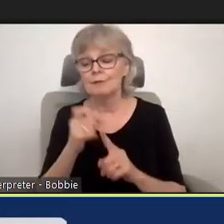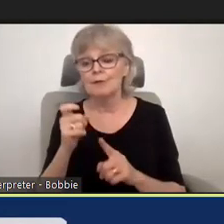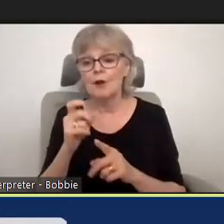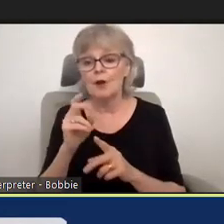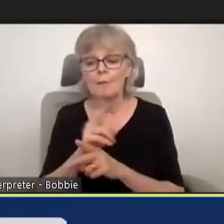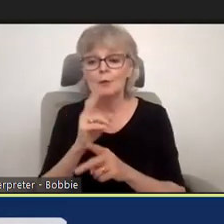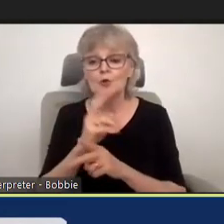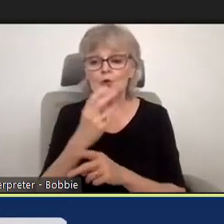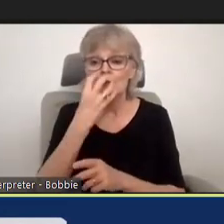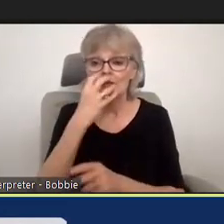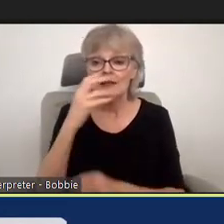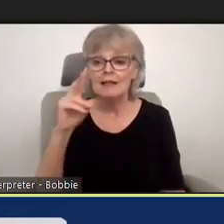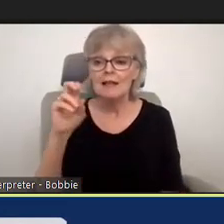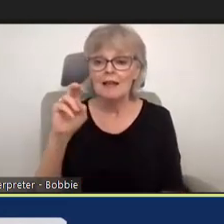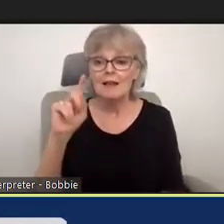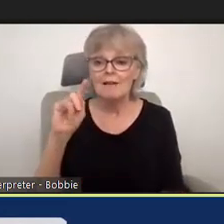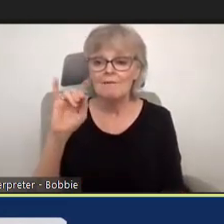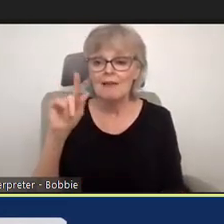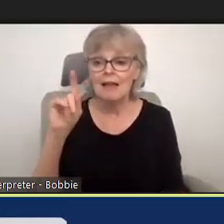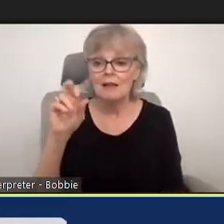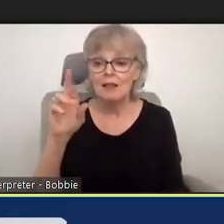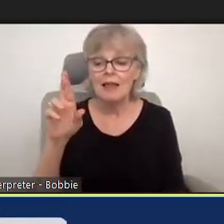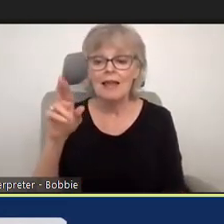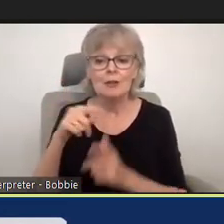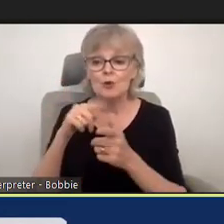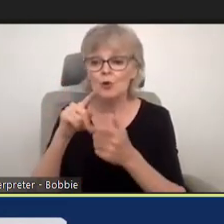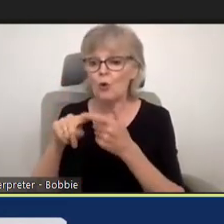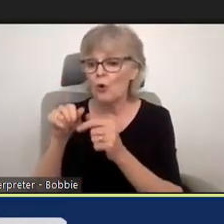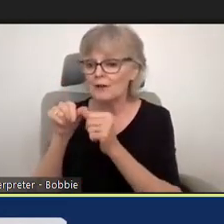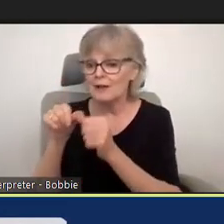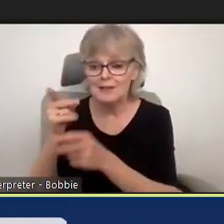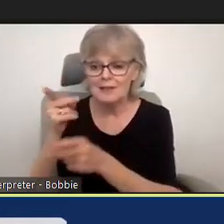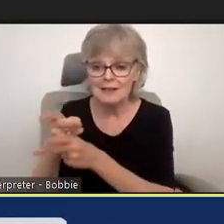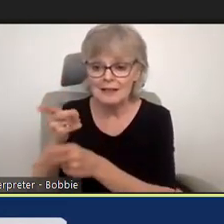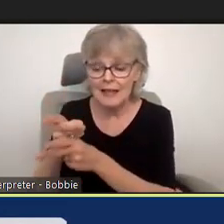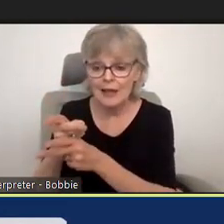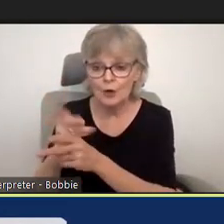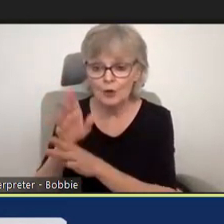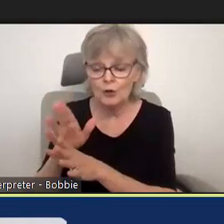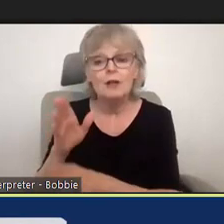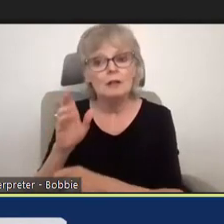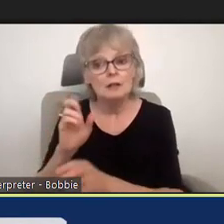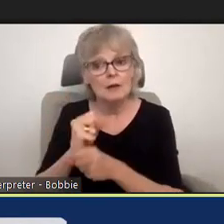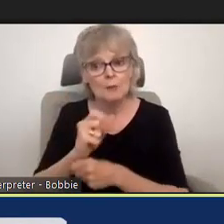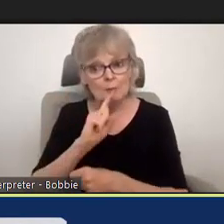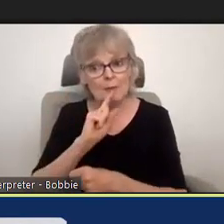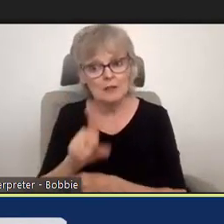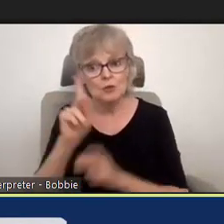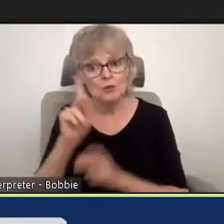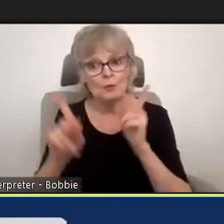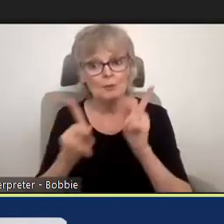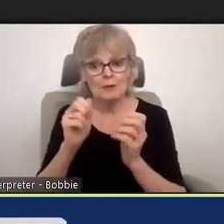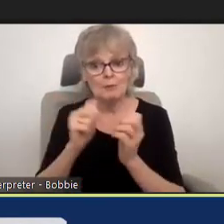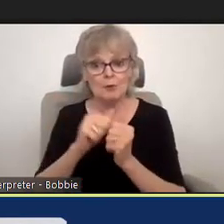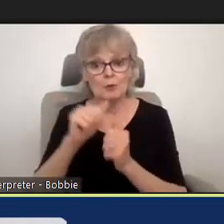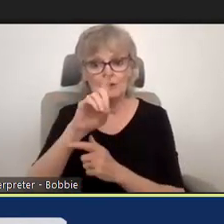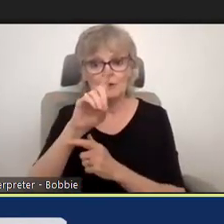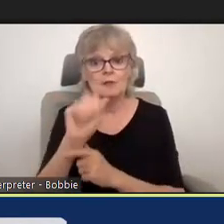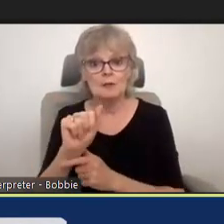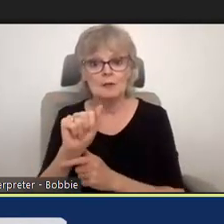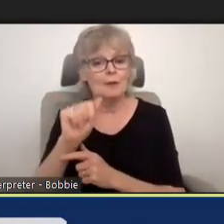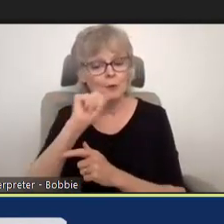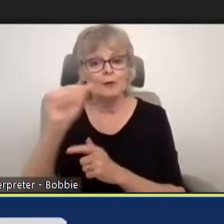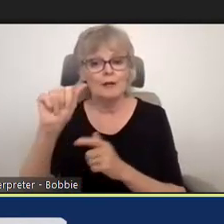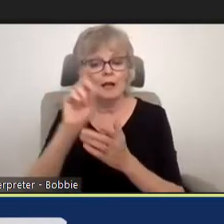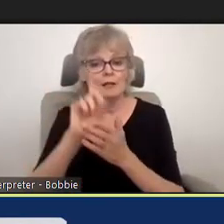or getting constant care, we wanted to make sure that people with disabilities were not